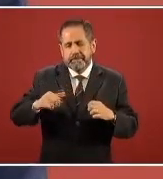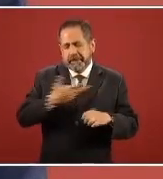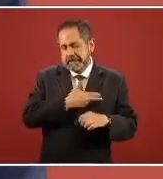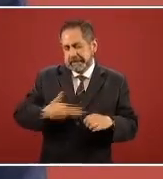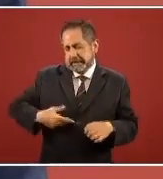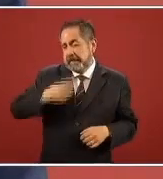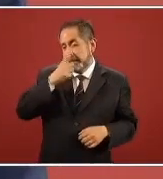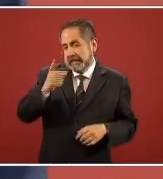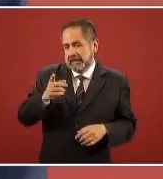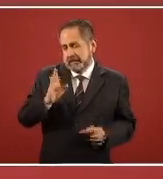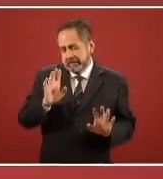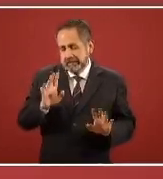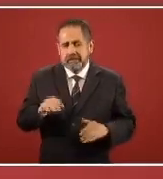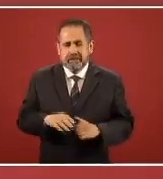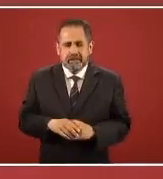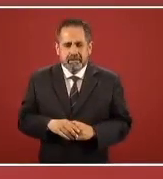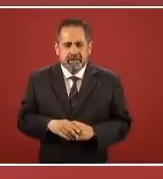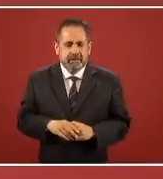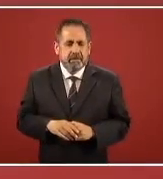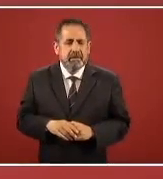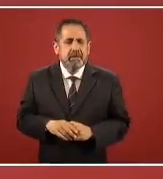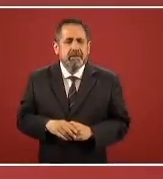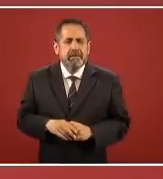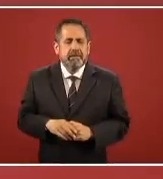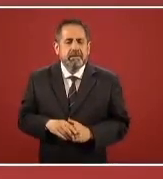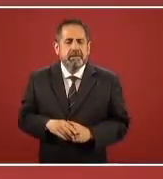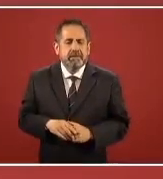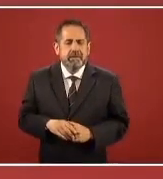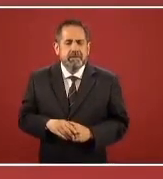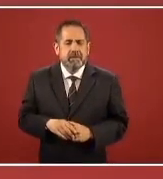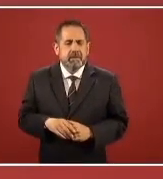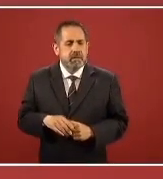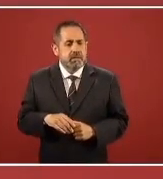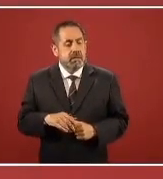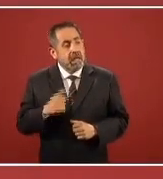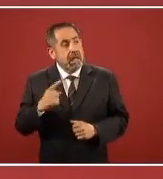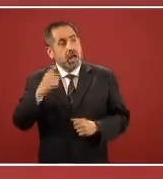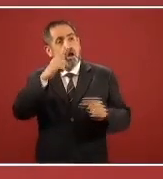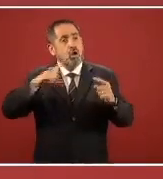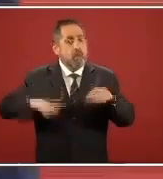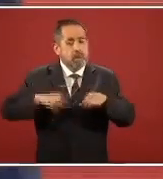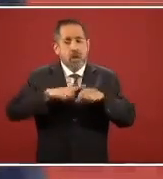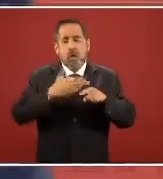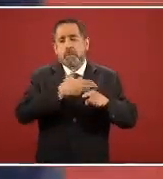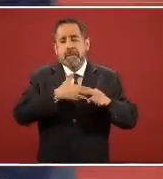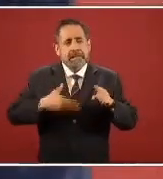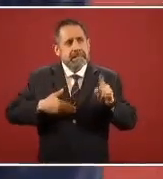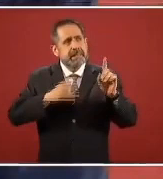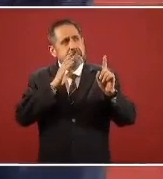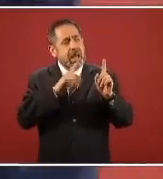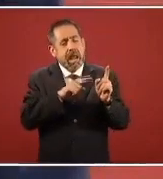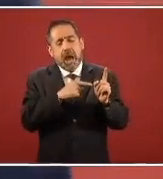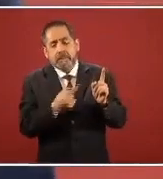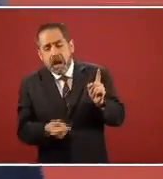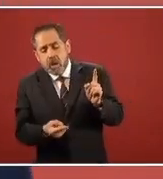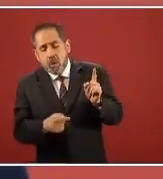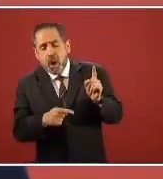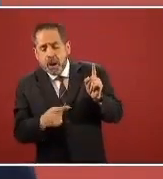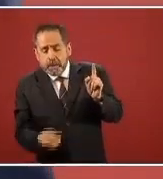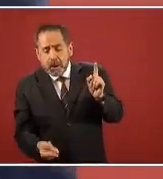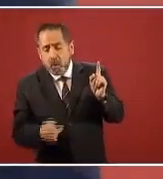president. They're tricking Ellos him. Ellos tienen buenas intenciones. They have good intentions. Pero sus colaboradores. But